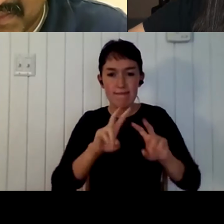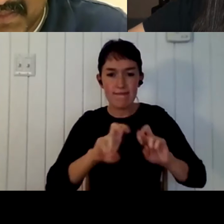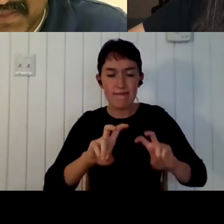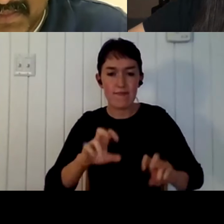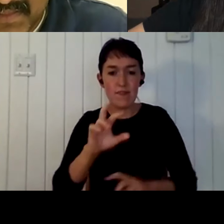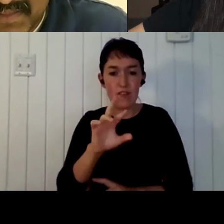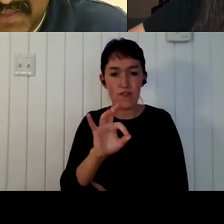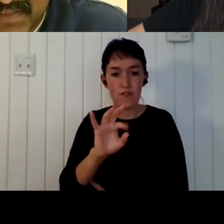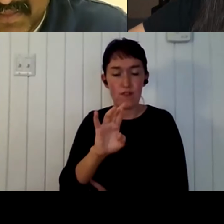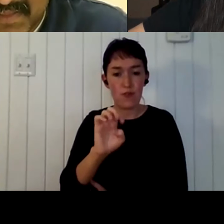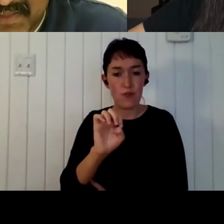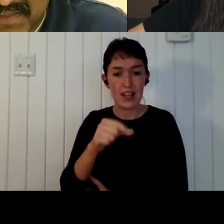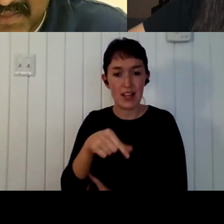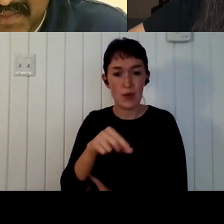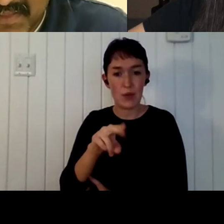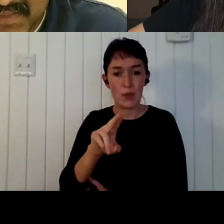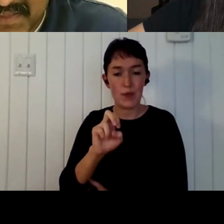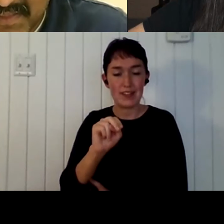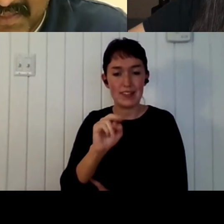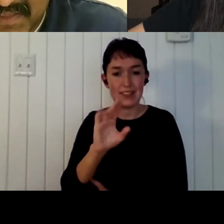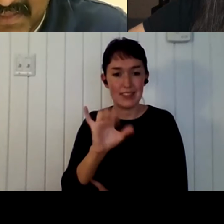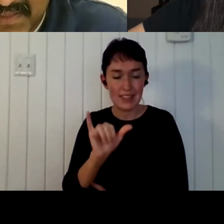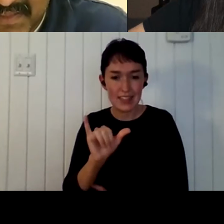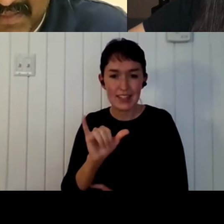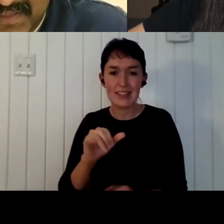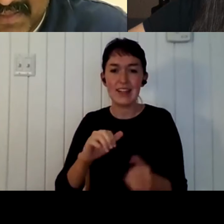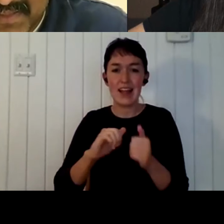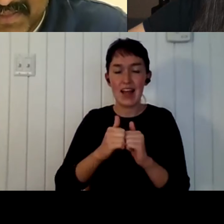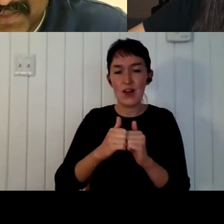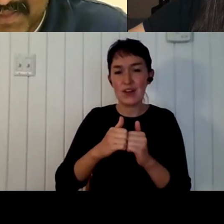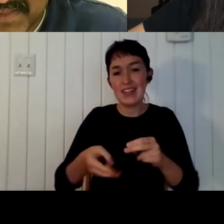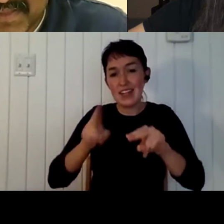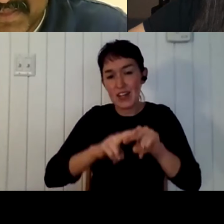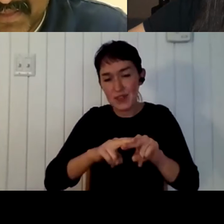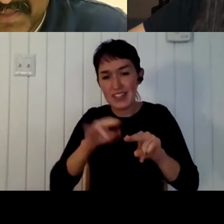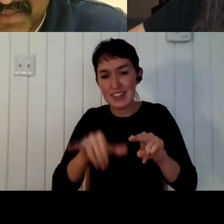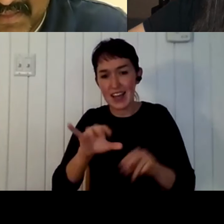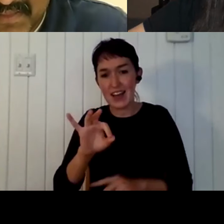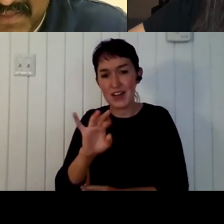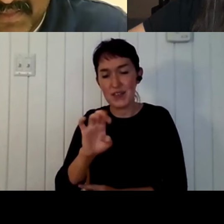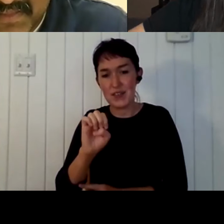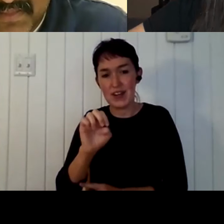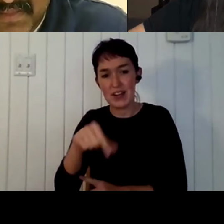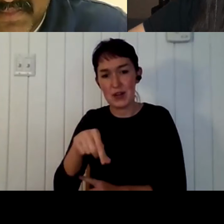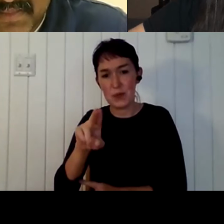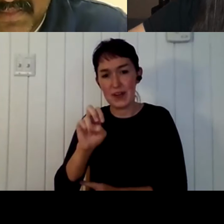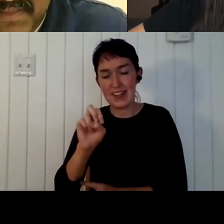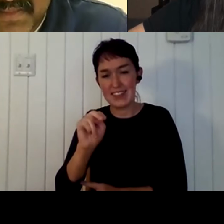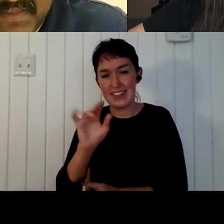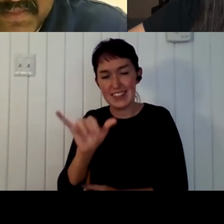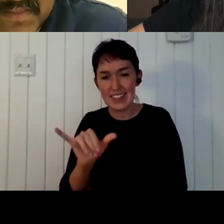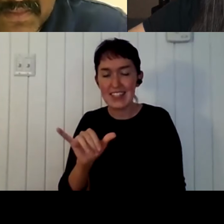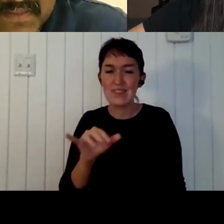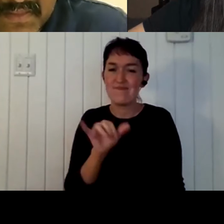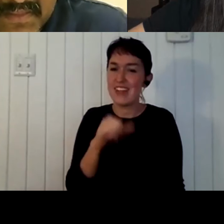that frequency. One of the things but it's not really used yet.